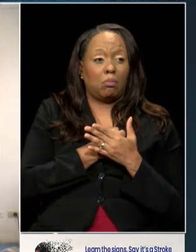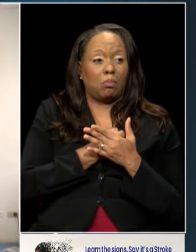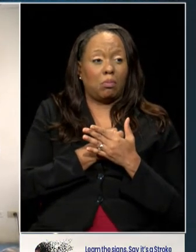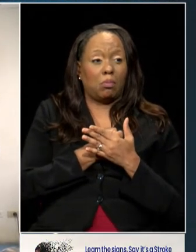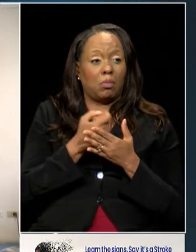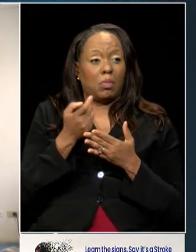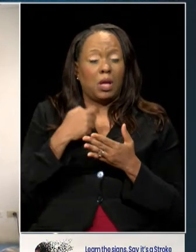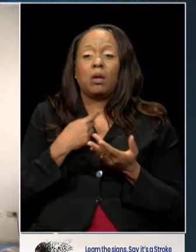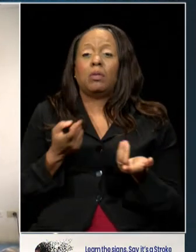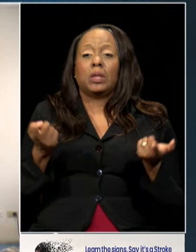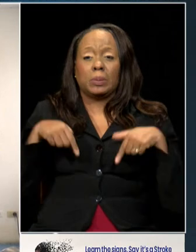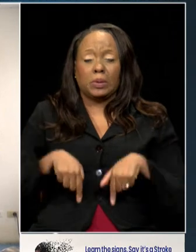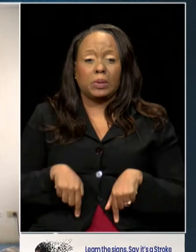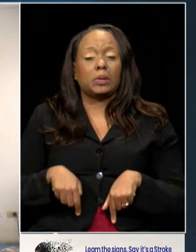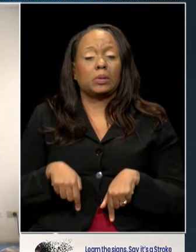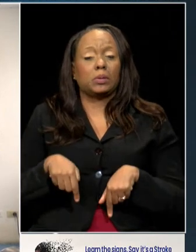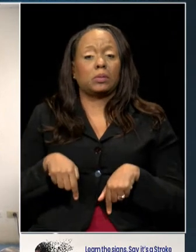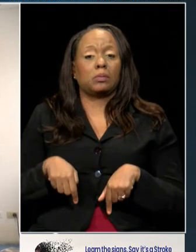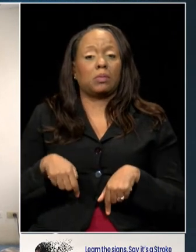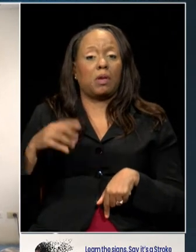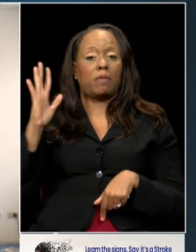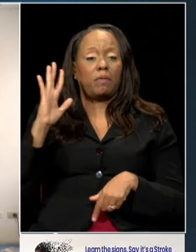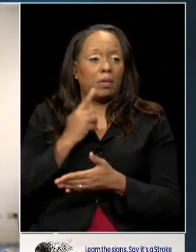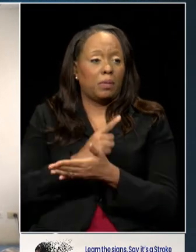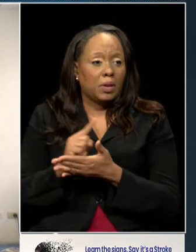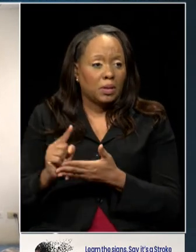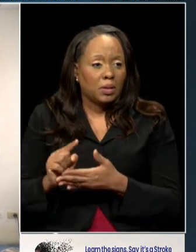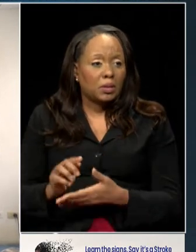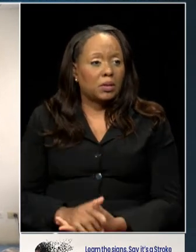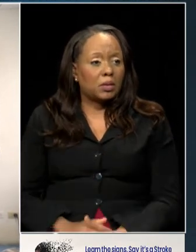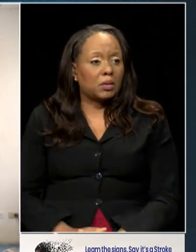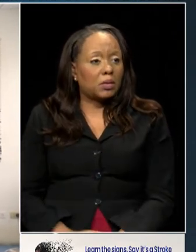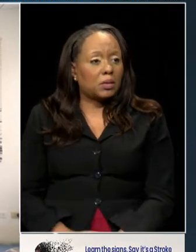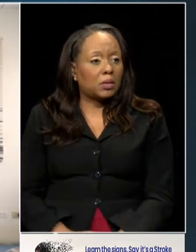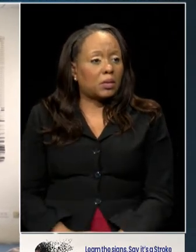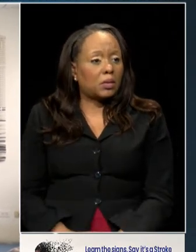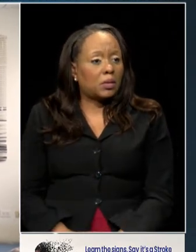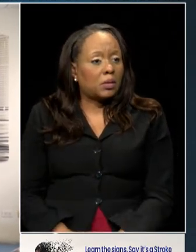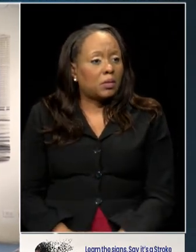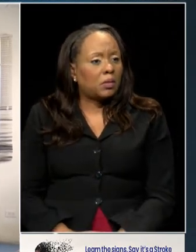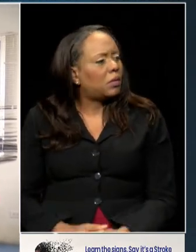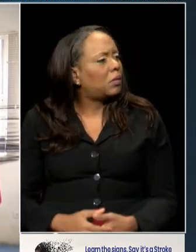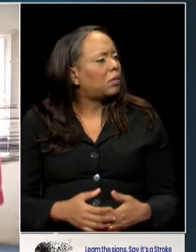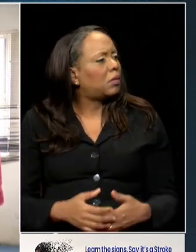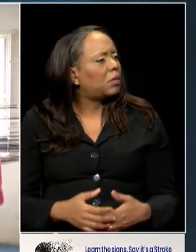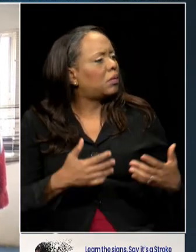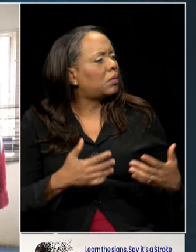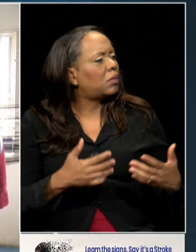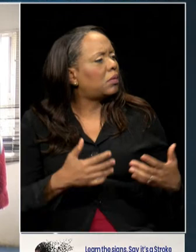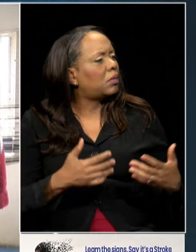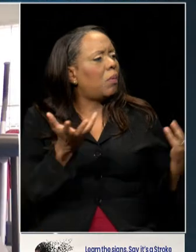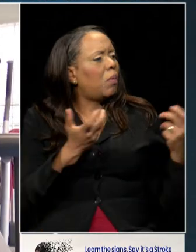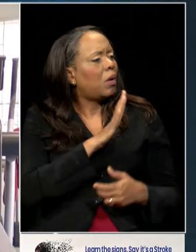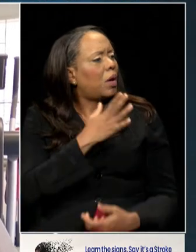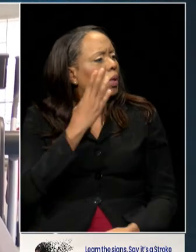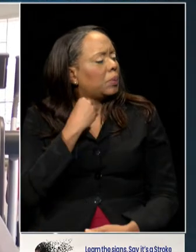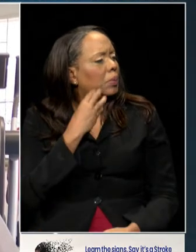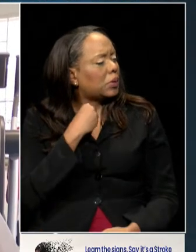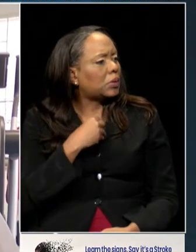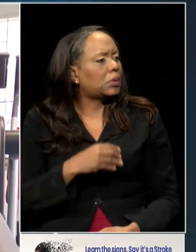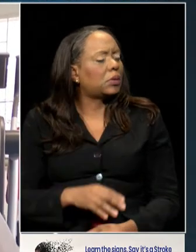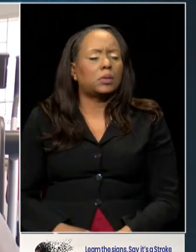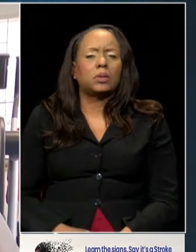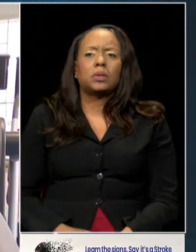5 weeks. Yeah. Share with me that experience of the heart attack. Well, it was rather surprising for